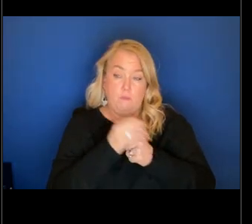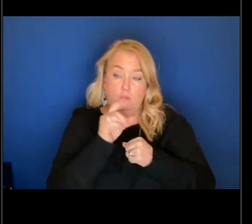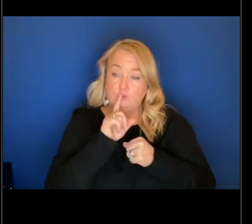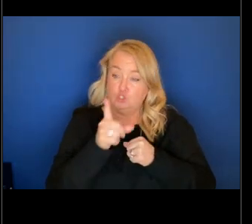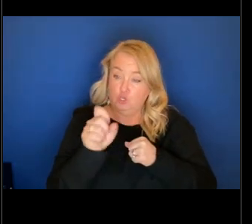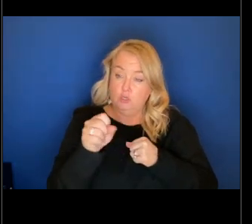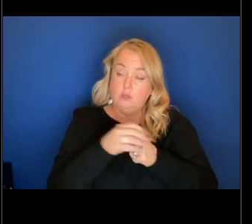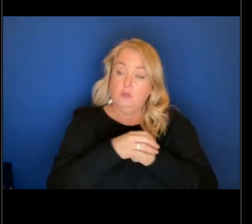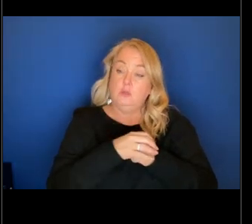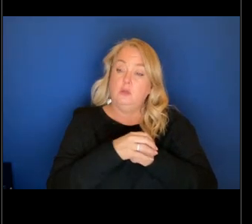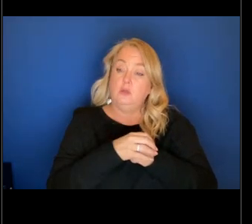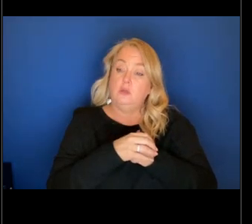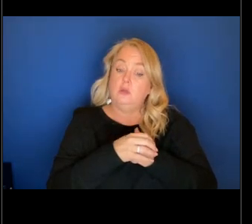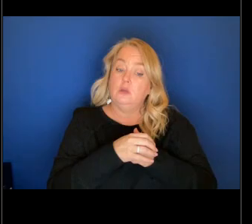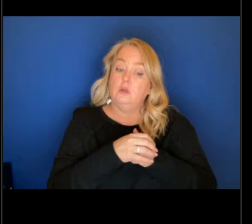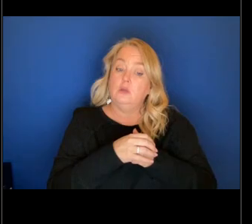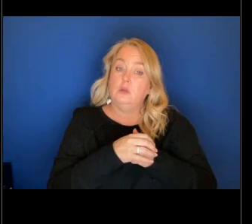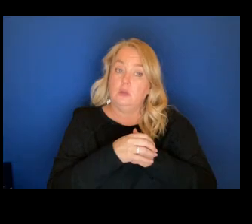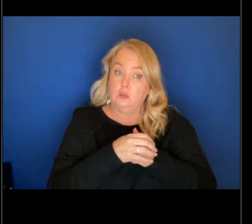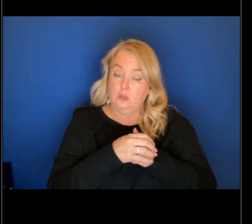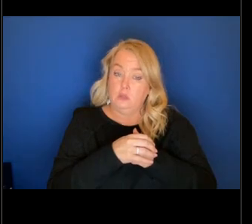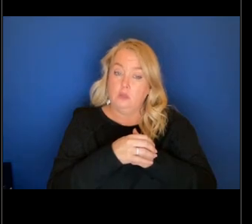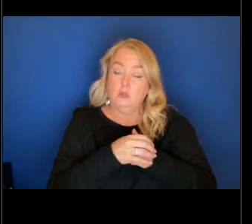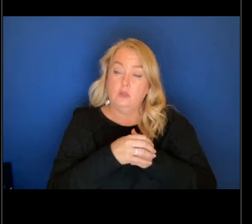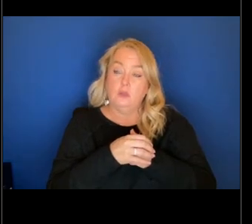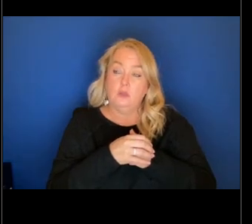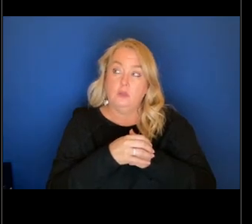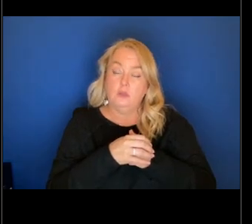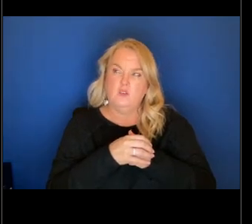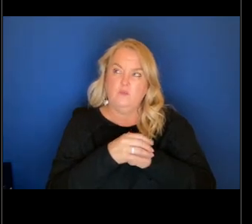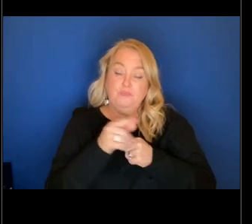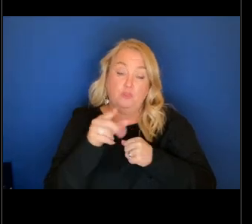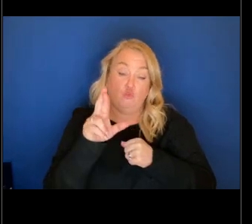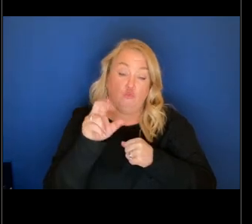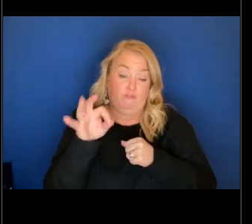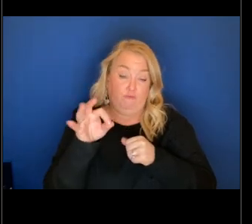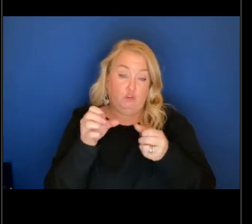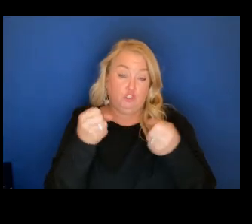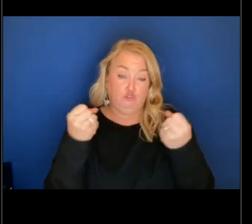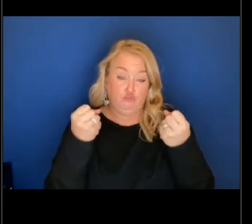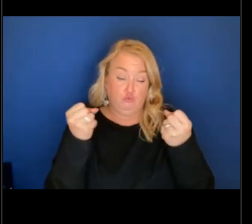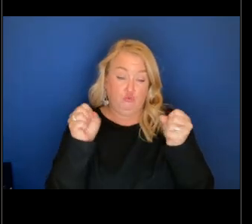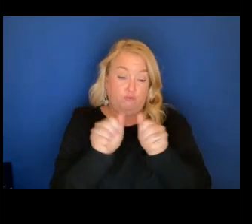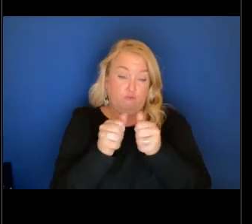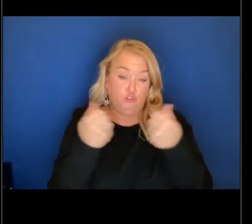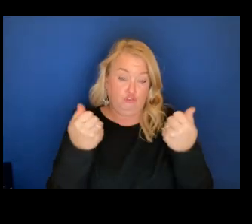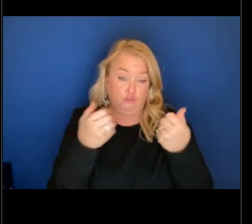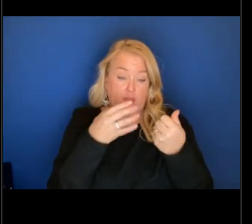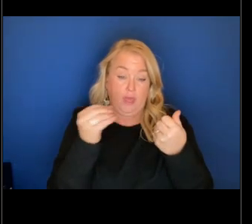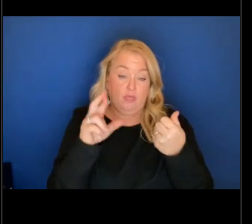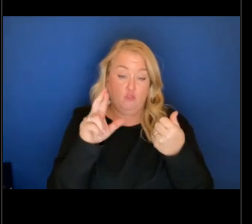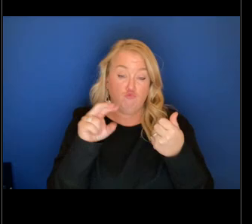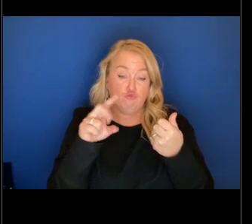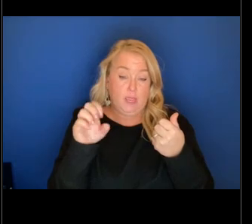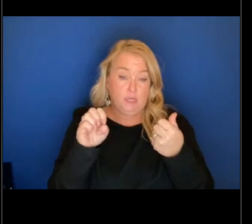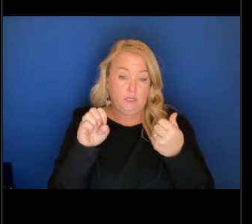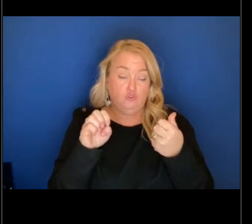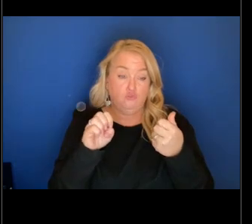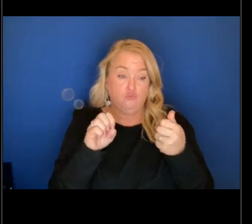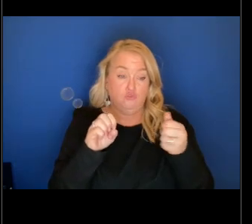Sure. So the refrigerator and range may